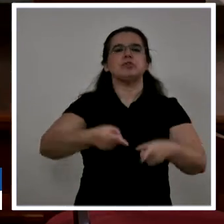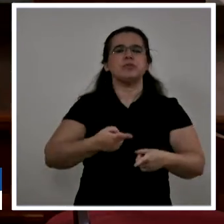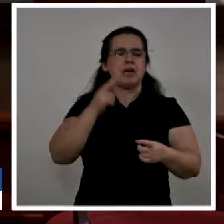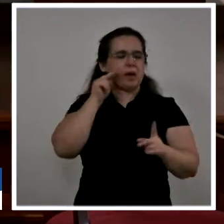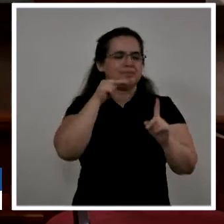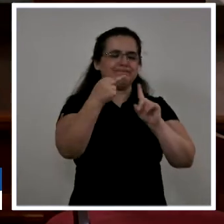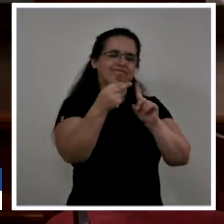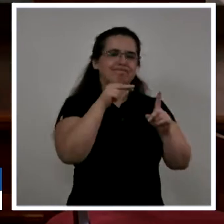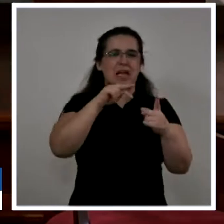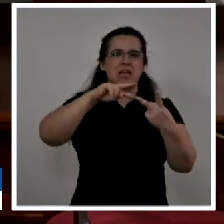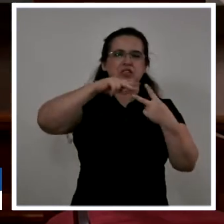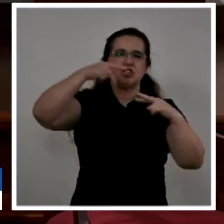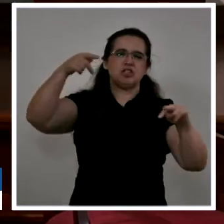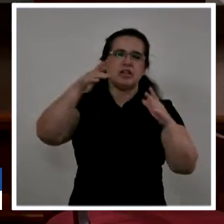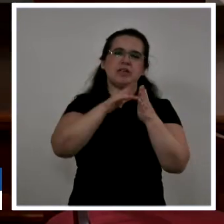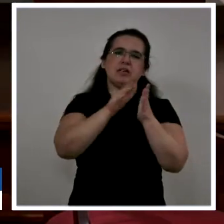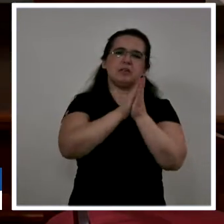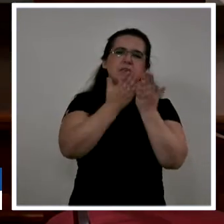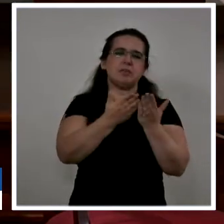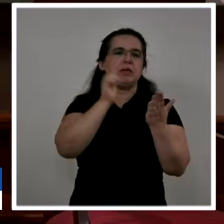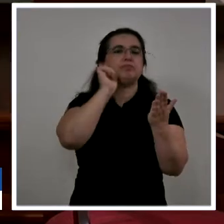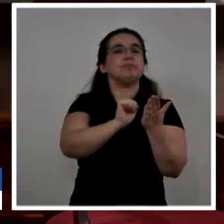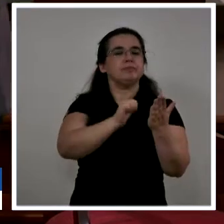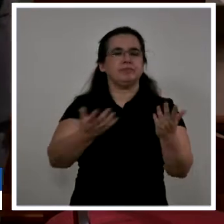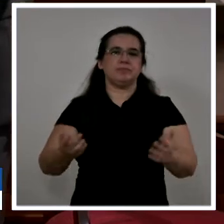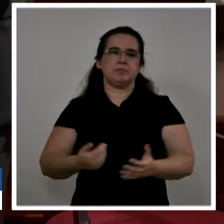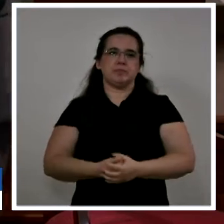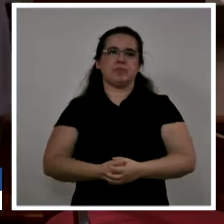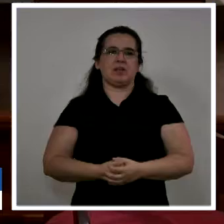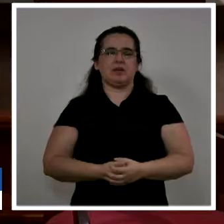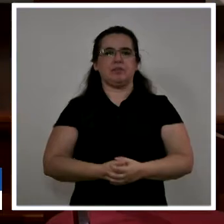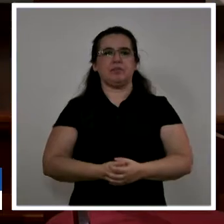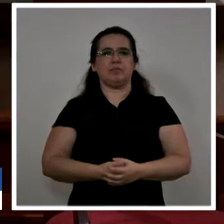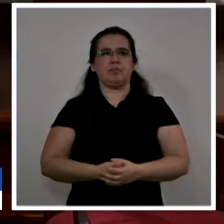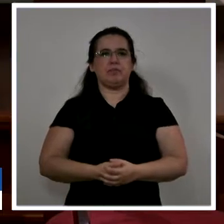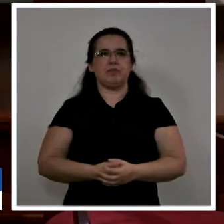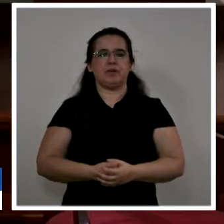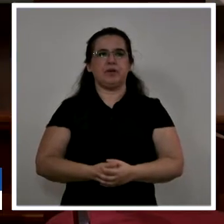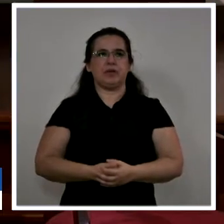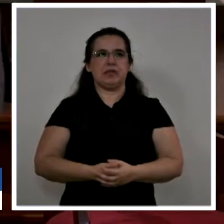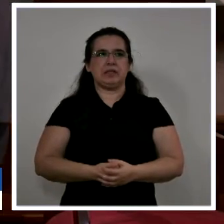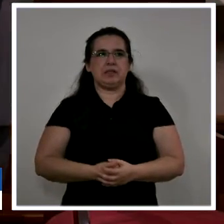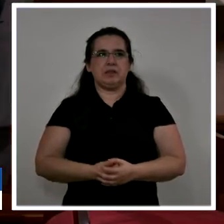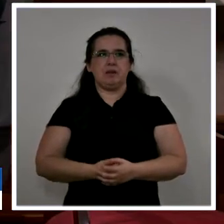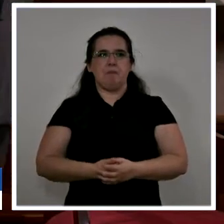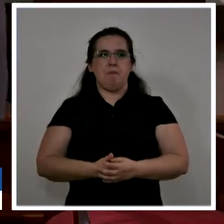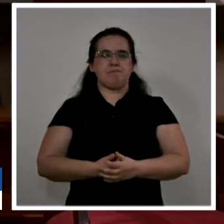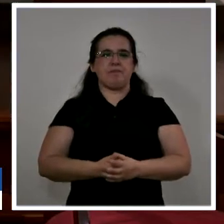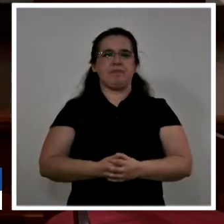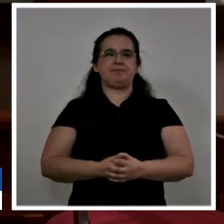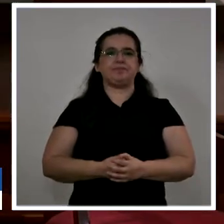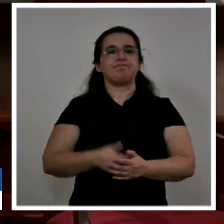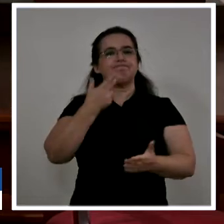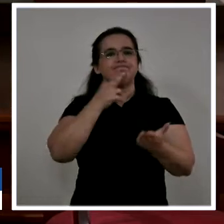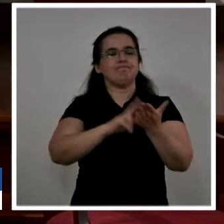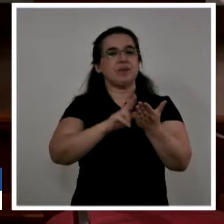um bocadinho para a genética bíblica ou para a genética na Bíblia. Now there's a lot of verses that talk about genetics in the Bible. We're just going to look at a couple of them. Na